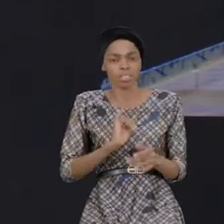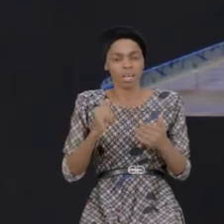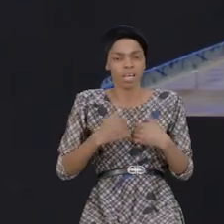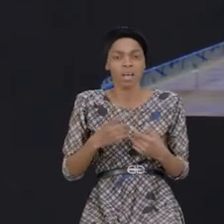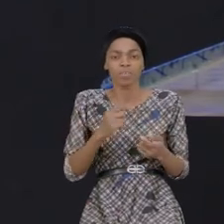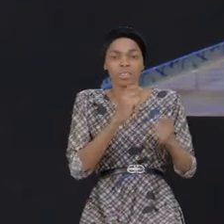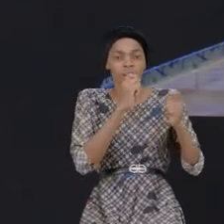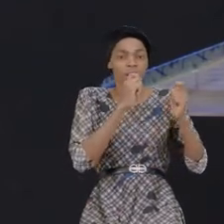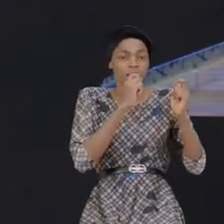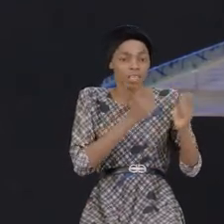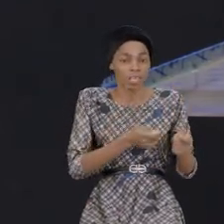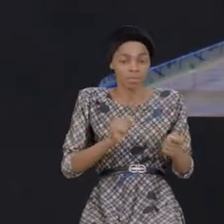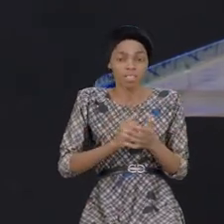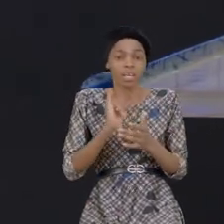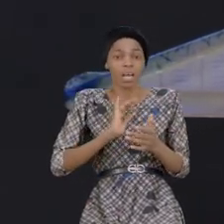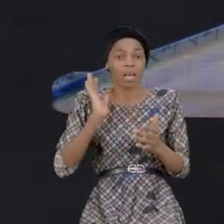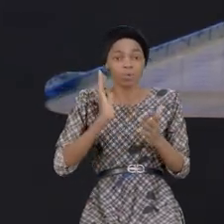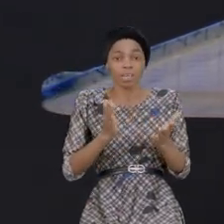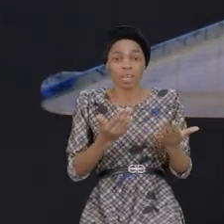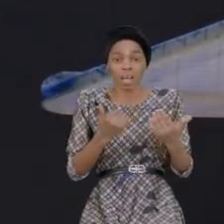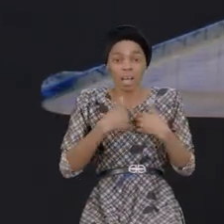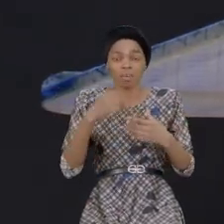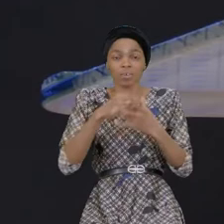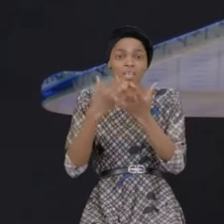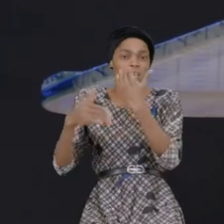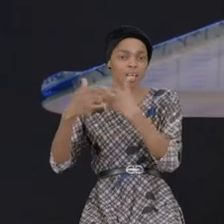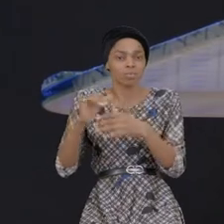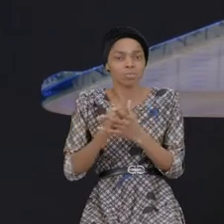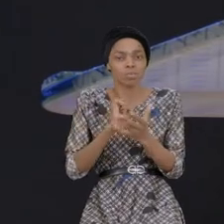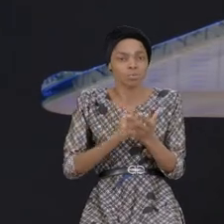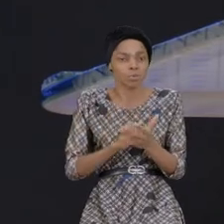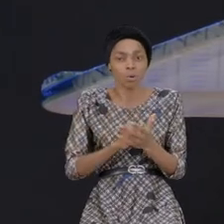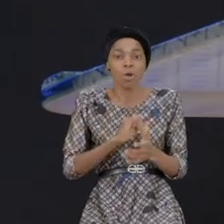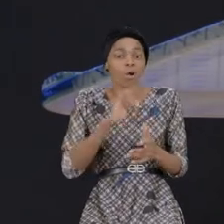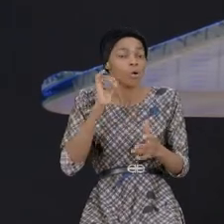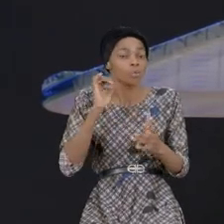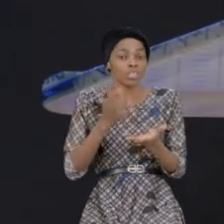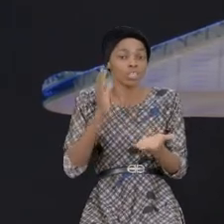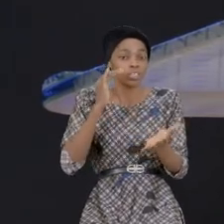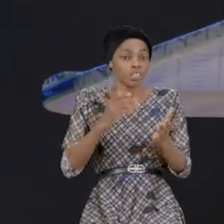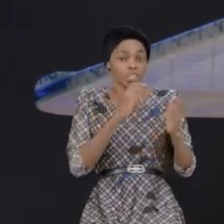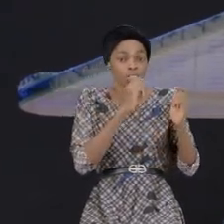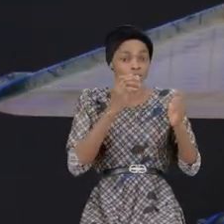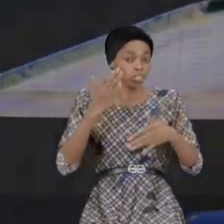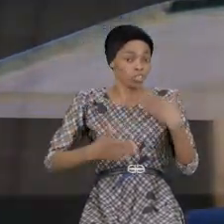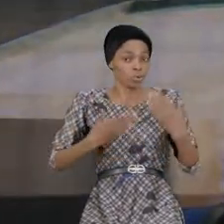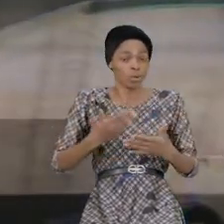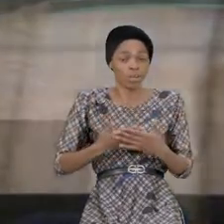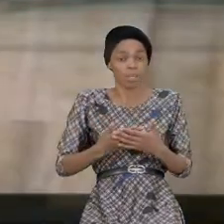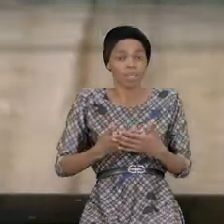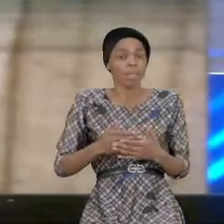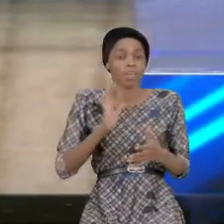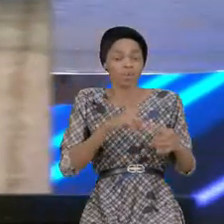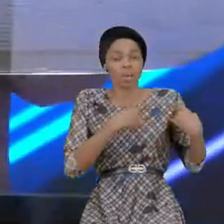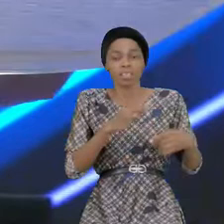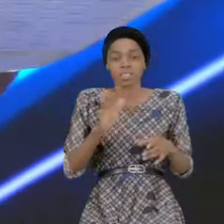to have in heaven. And so your heart is full of the joy of the Lord. Look at